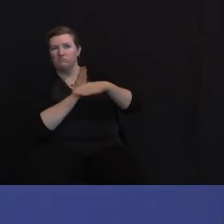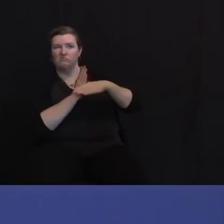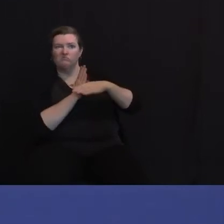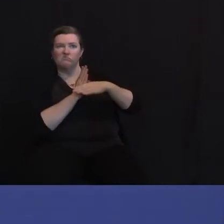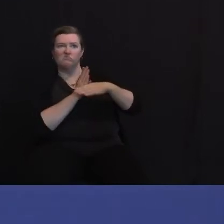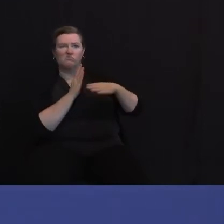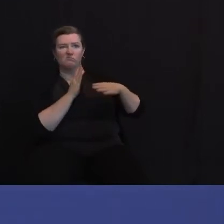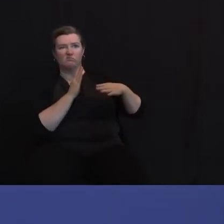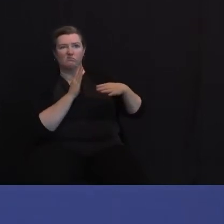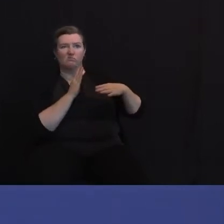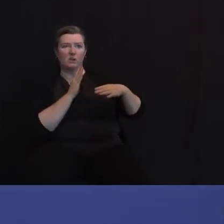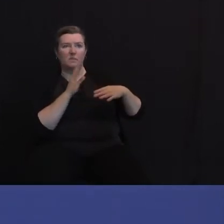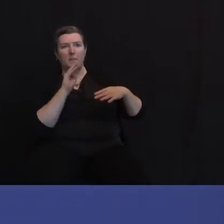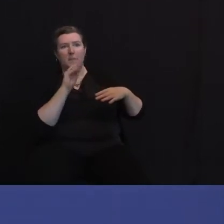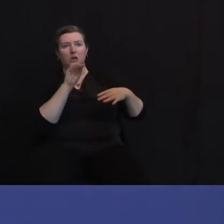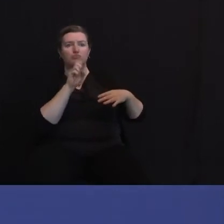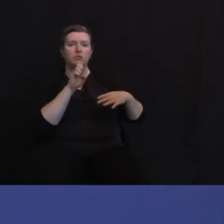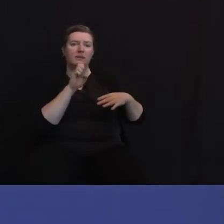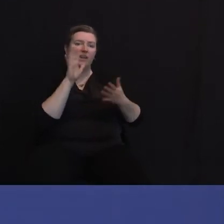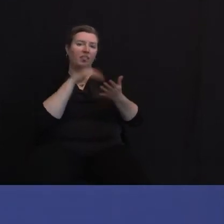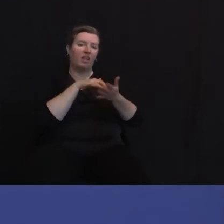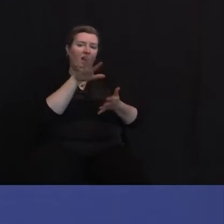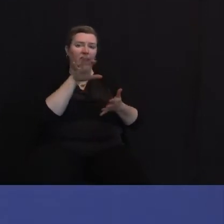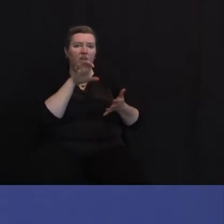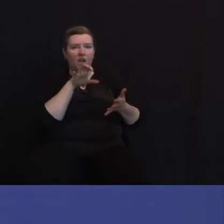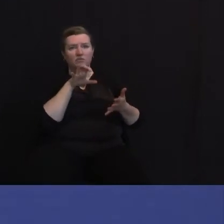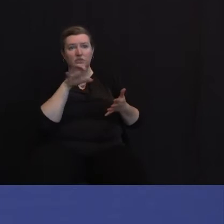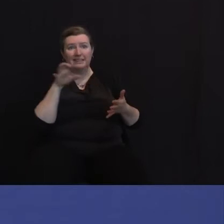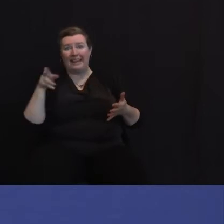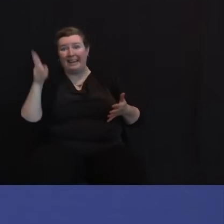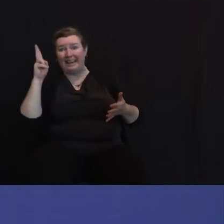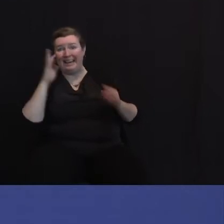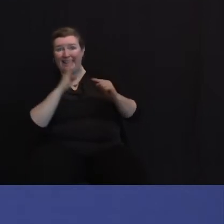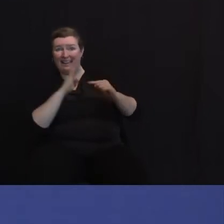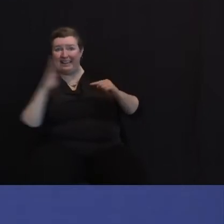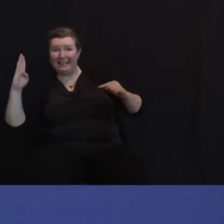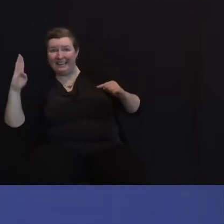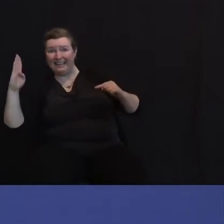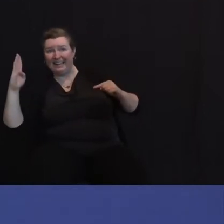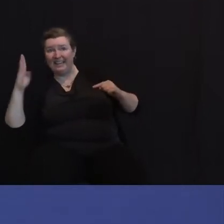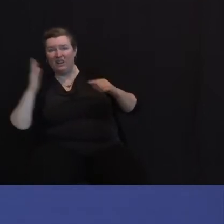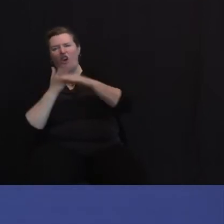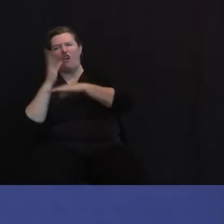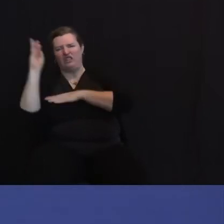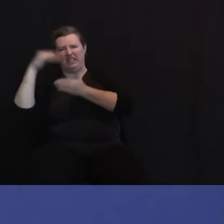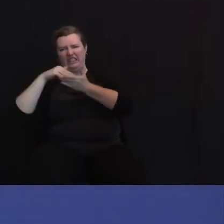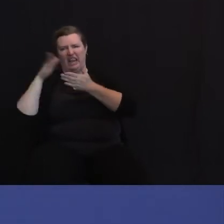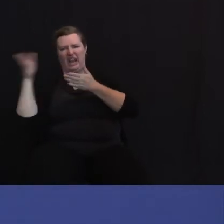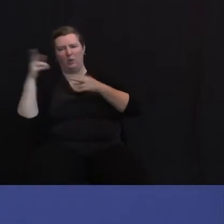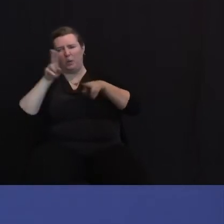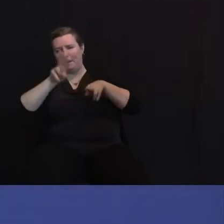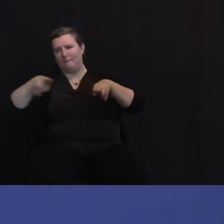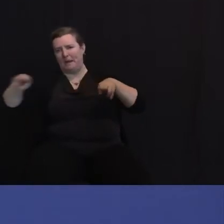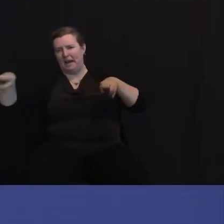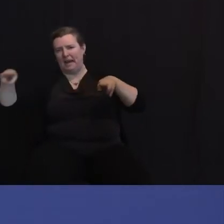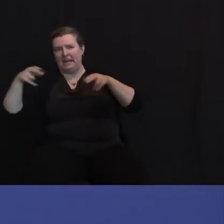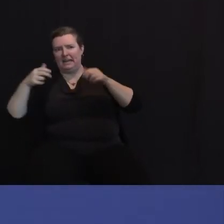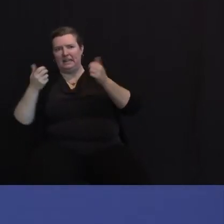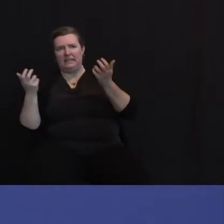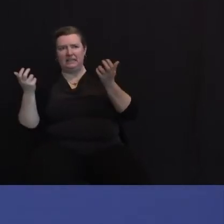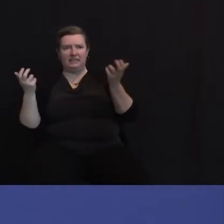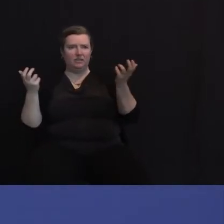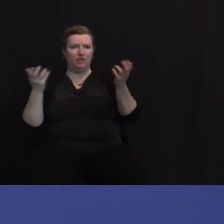for 4,500, high scenario over 6,000. Yeah. That would be tough. Over 6,000 would be